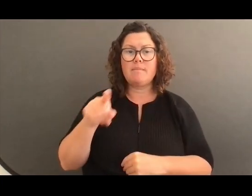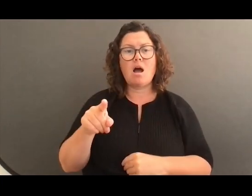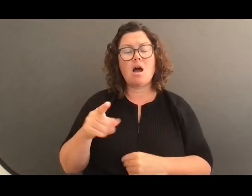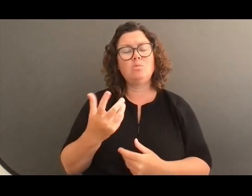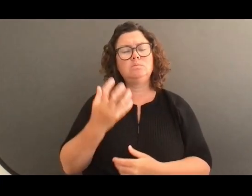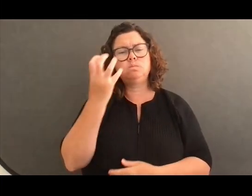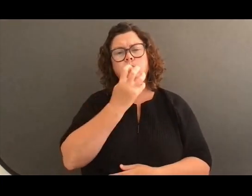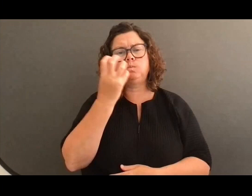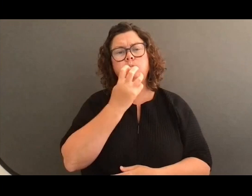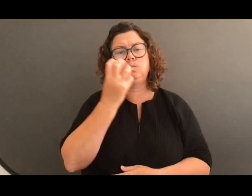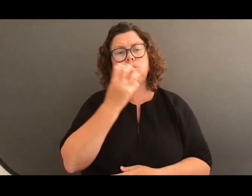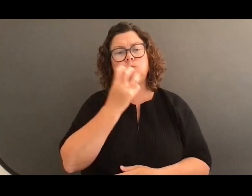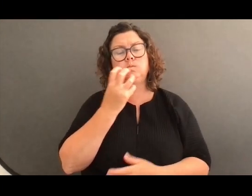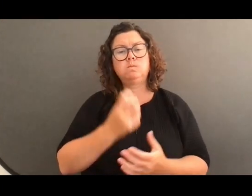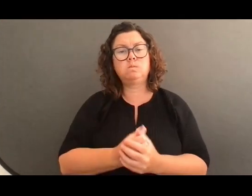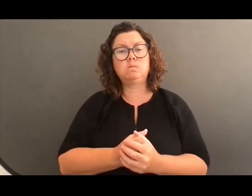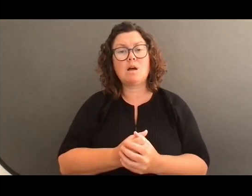as well, because that's real learning.